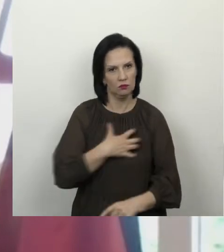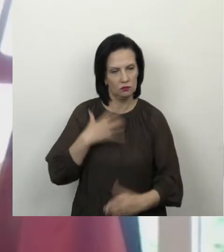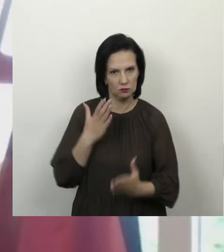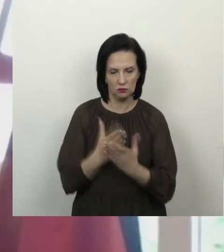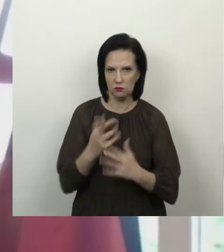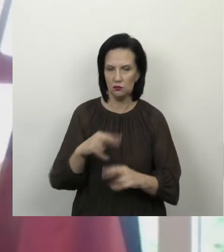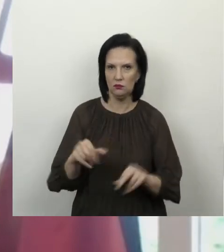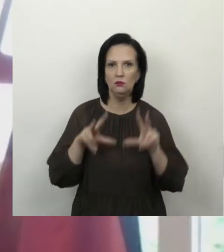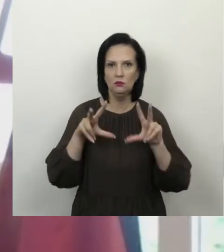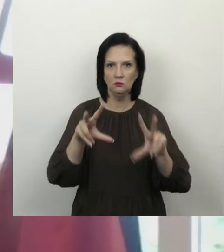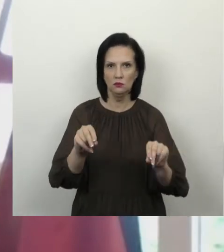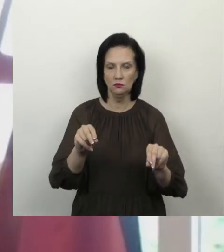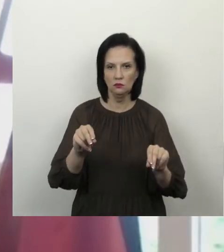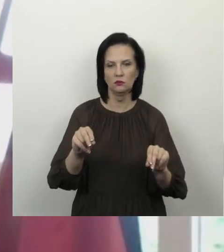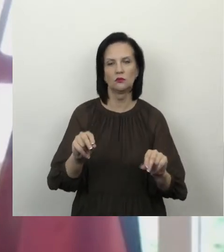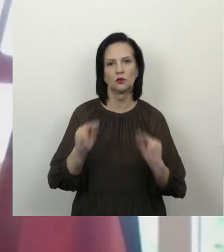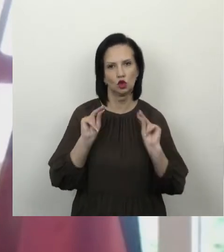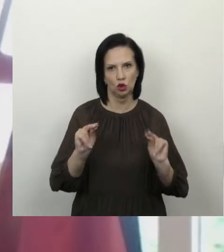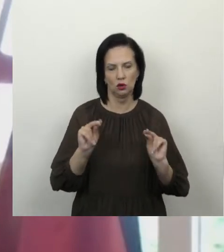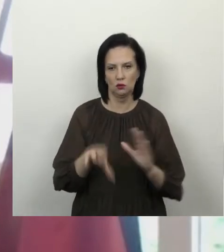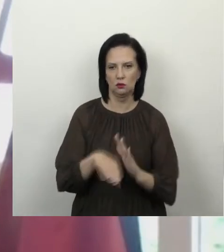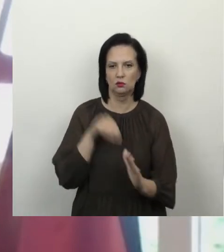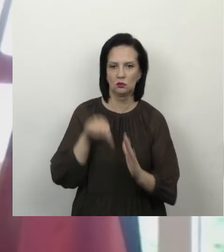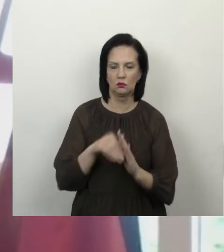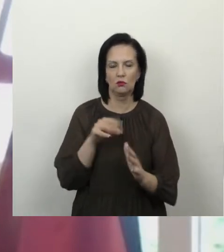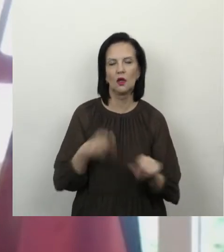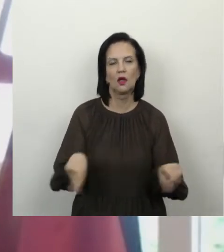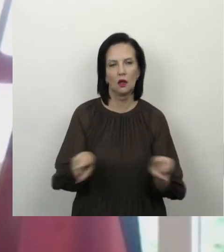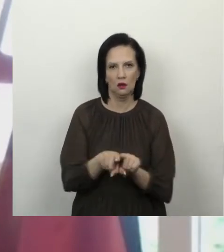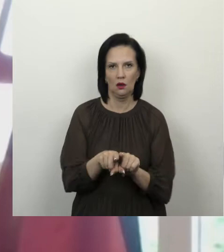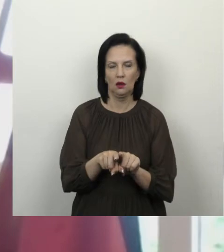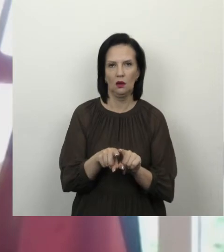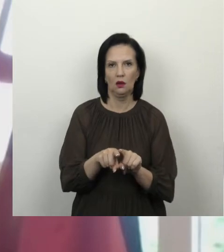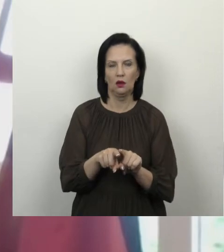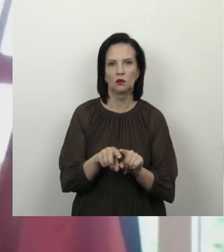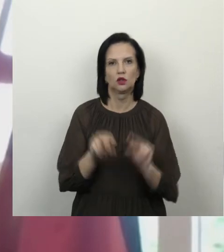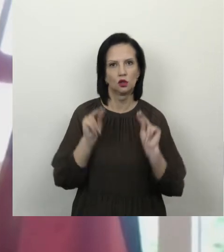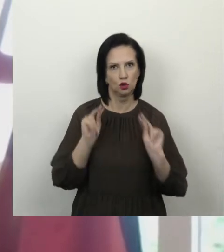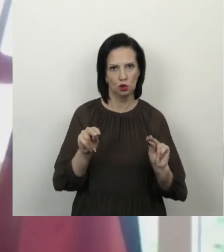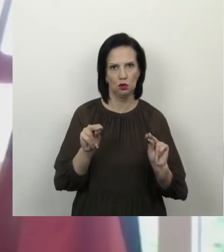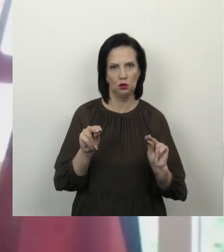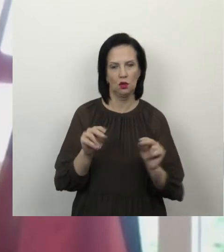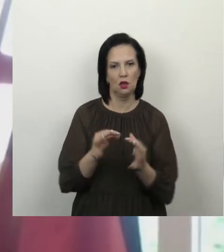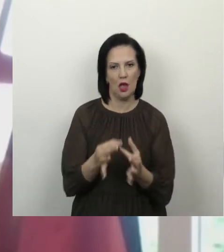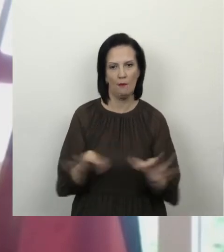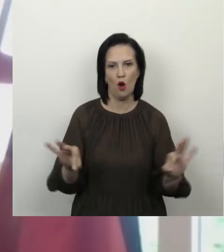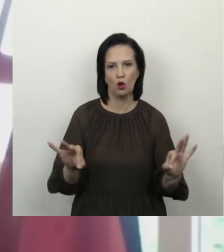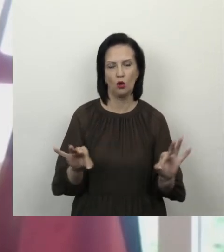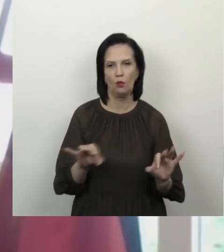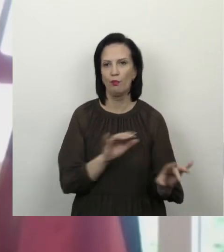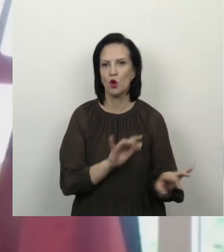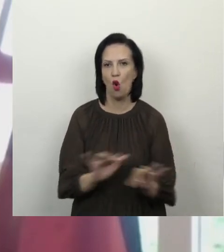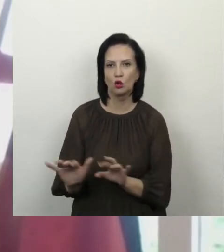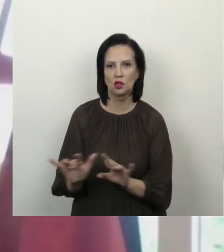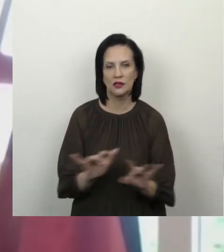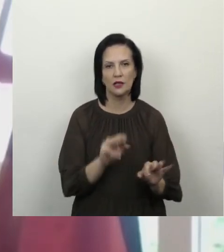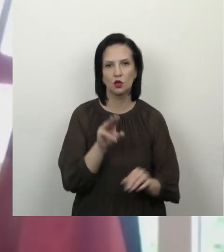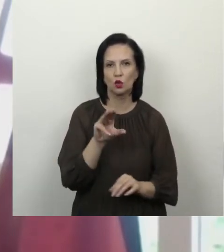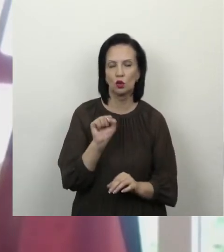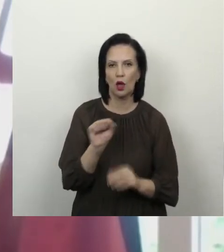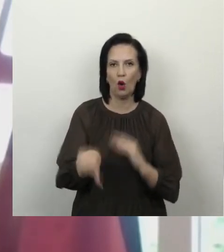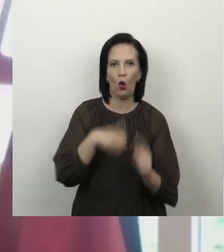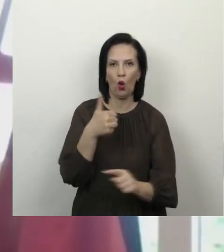integrity of elections and therefore the integrity of the democratic process and of the basic rights of citizens